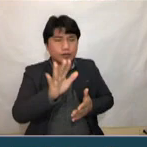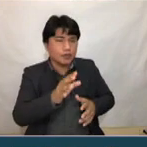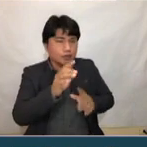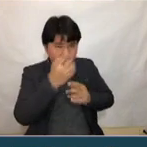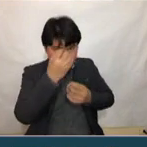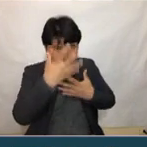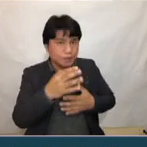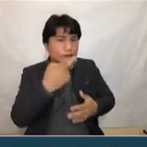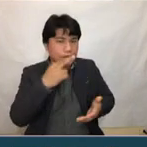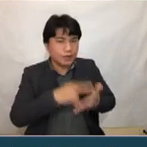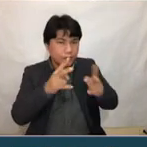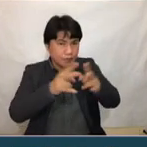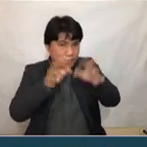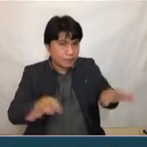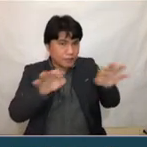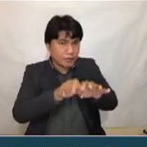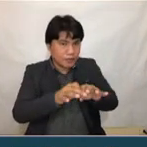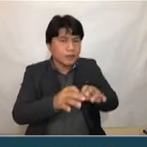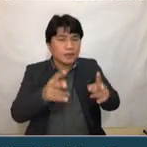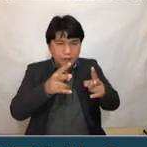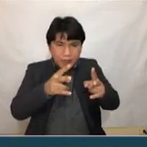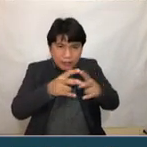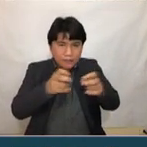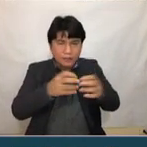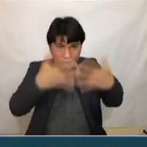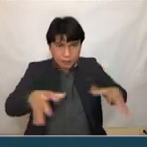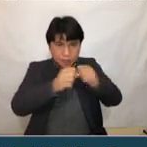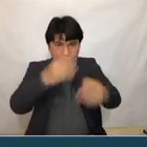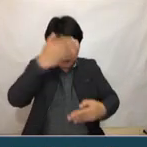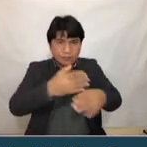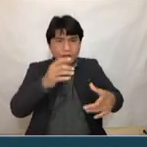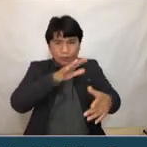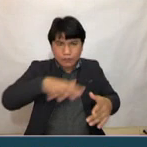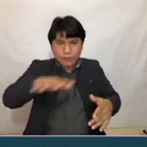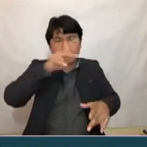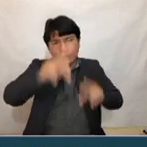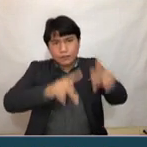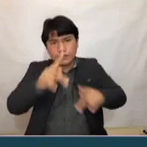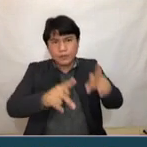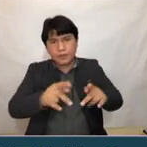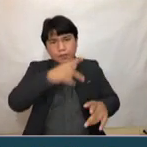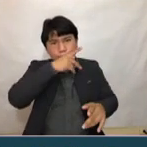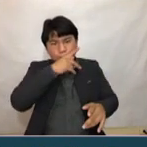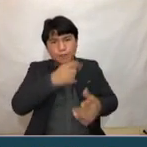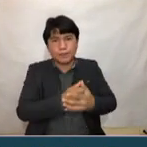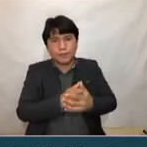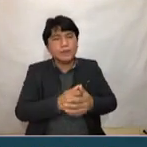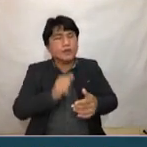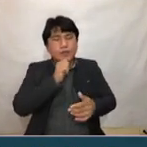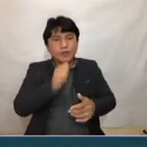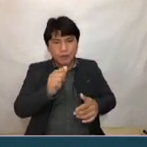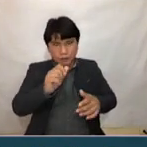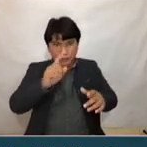very important. Even if you lift the lockdown, but citizens and private firms do not believe our systems in